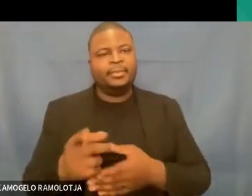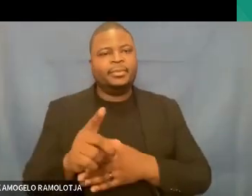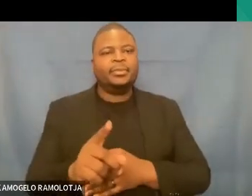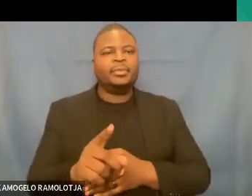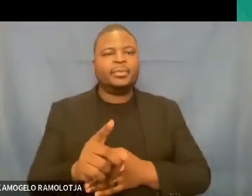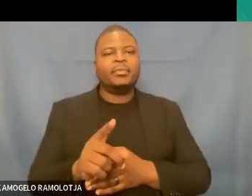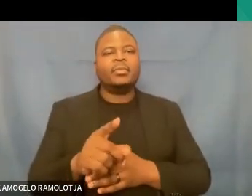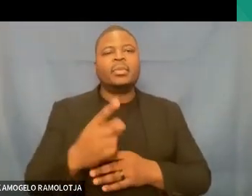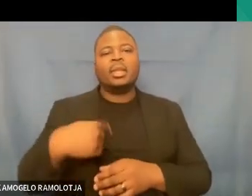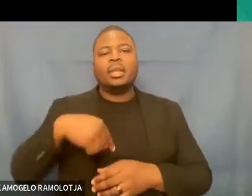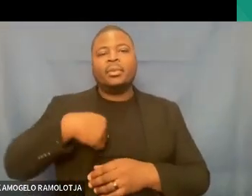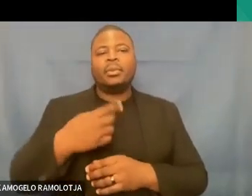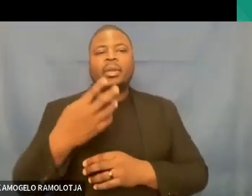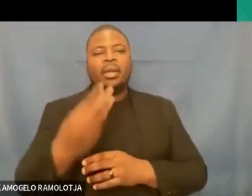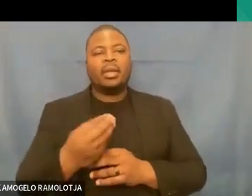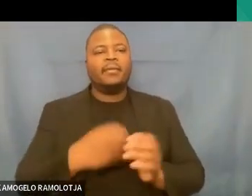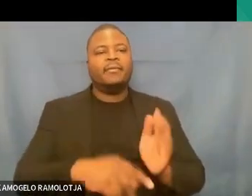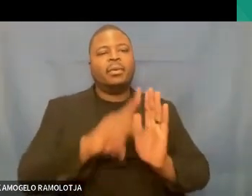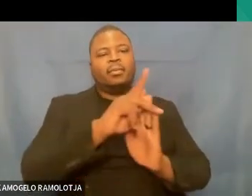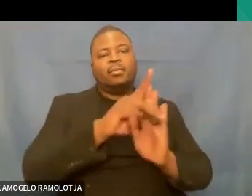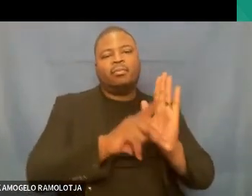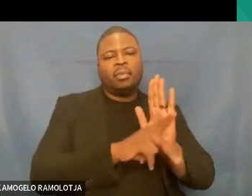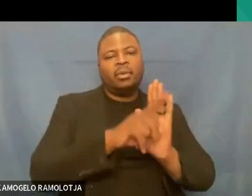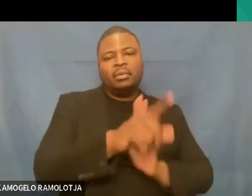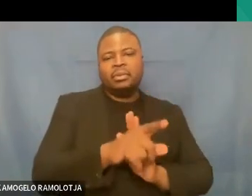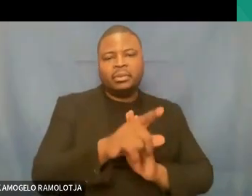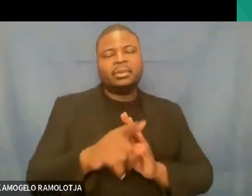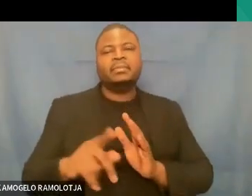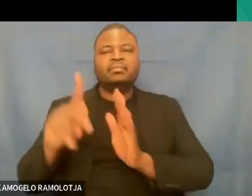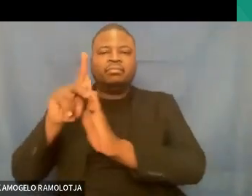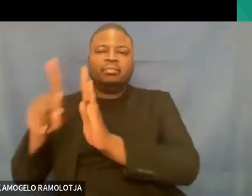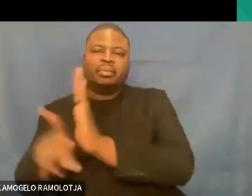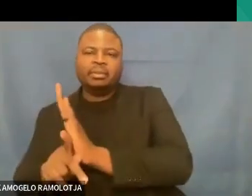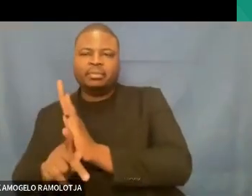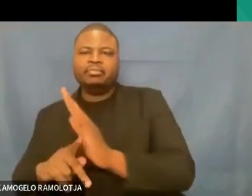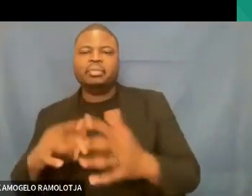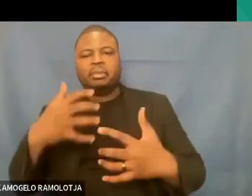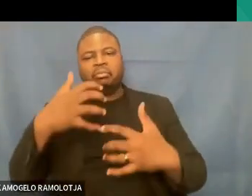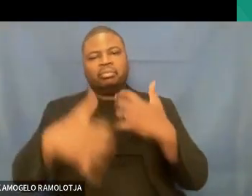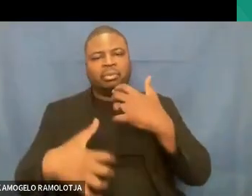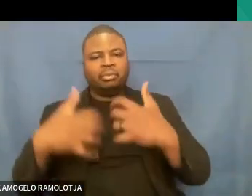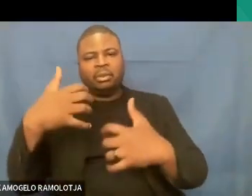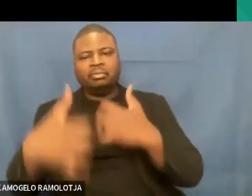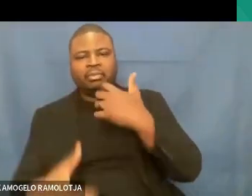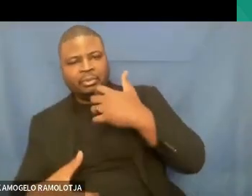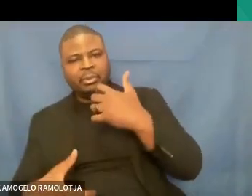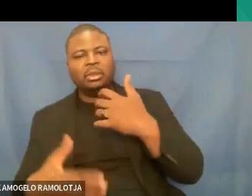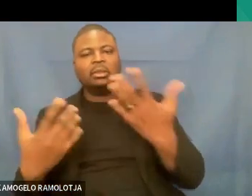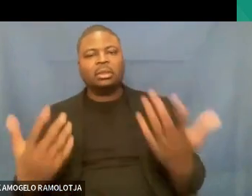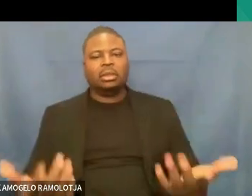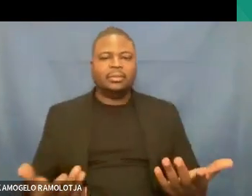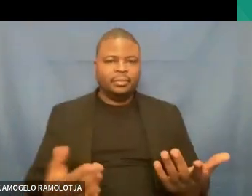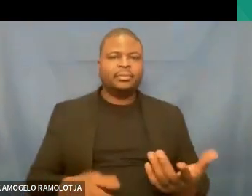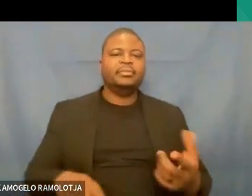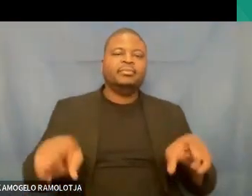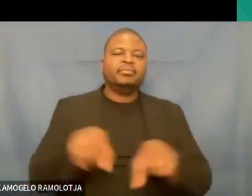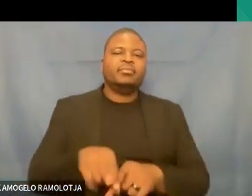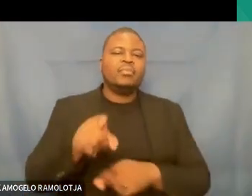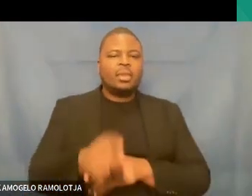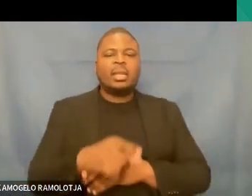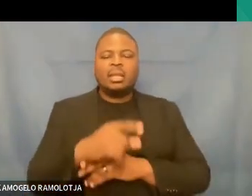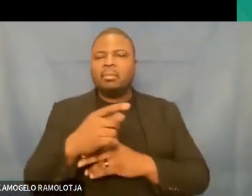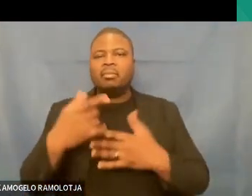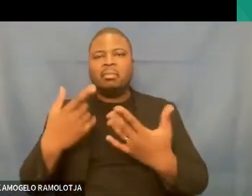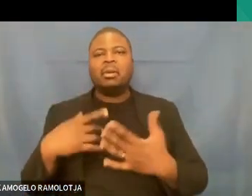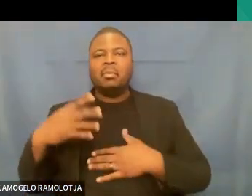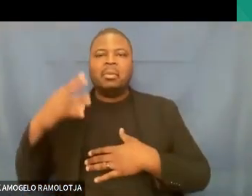have policies that don't speak to each other and don't speak to the lived realities on the